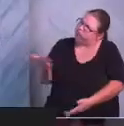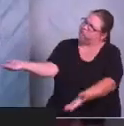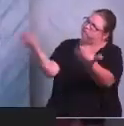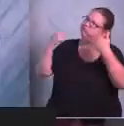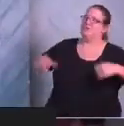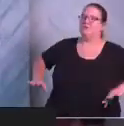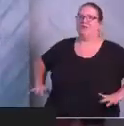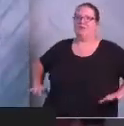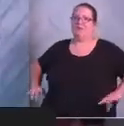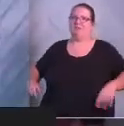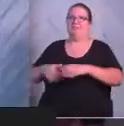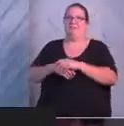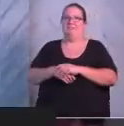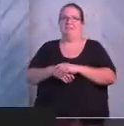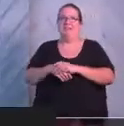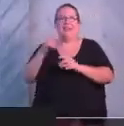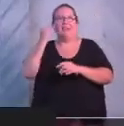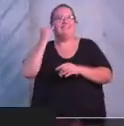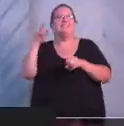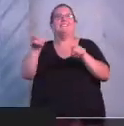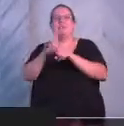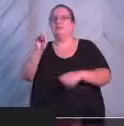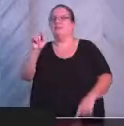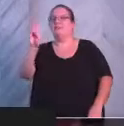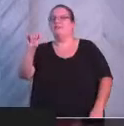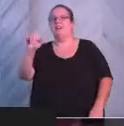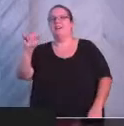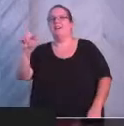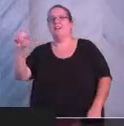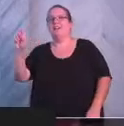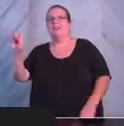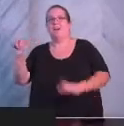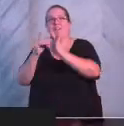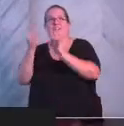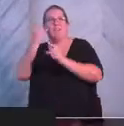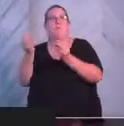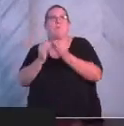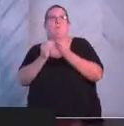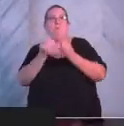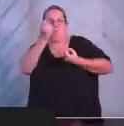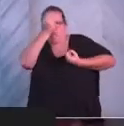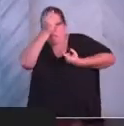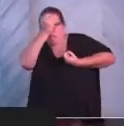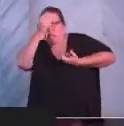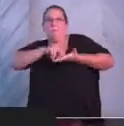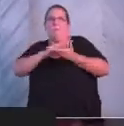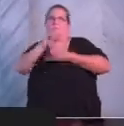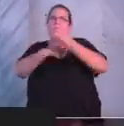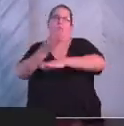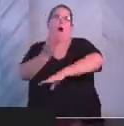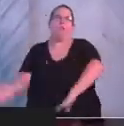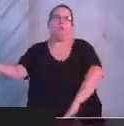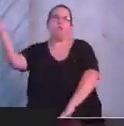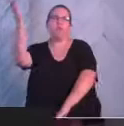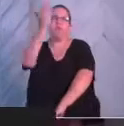And I think if we could just, like the Dalai Lama said, have a little bit more compassion, this world would be a much better place. And so